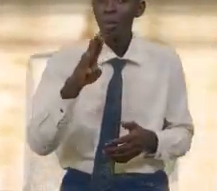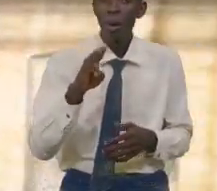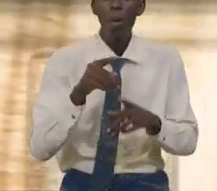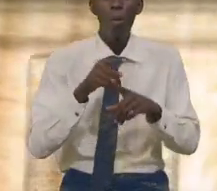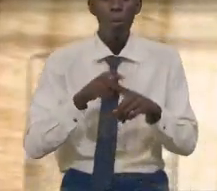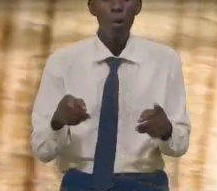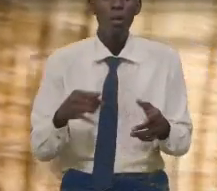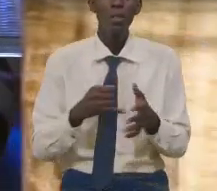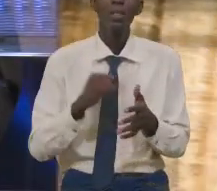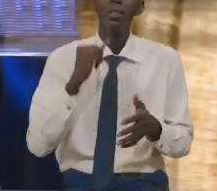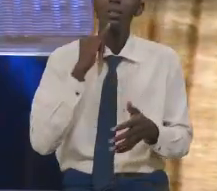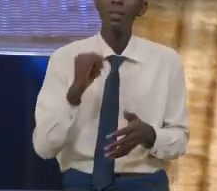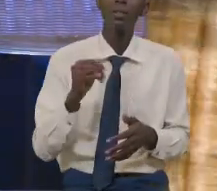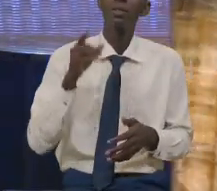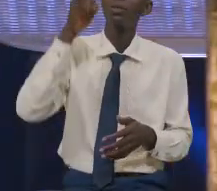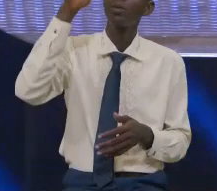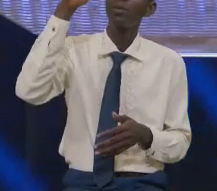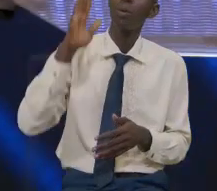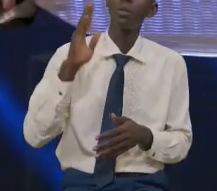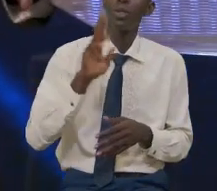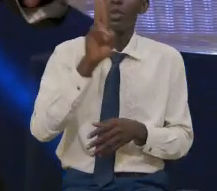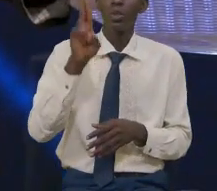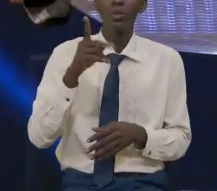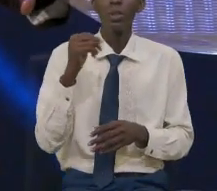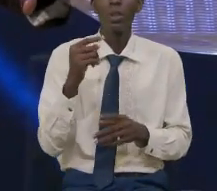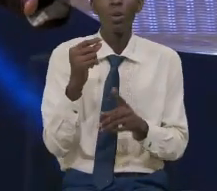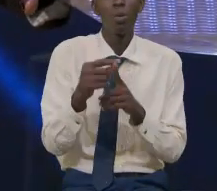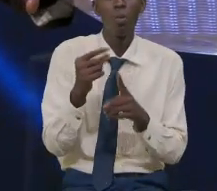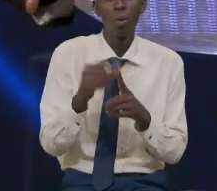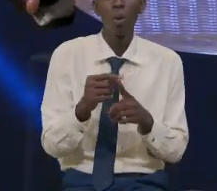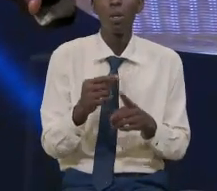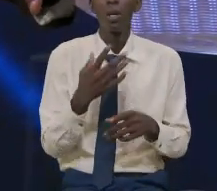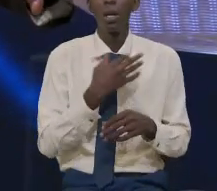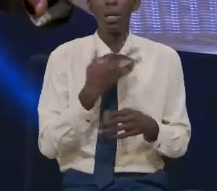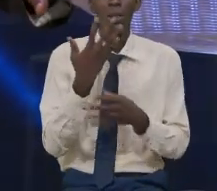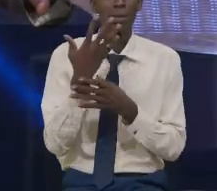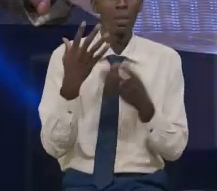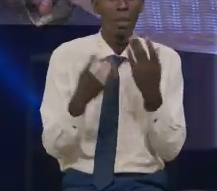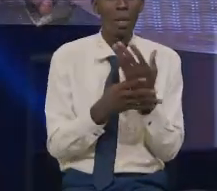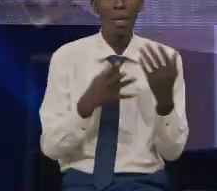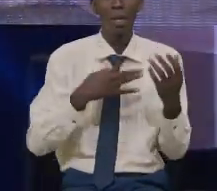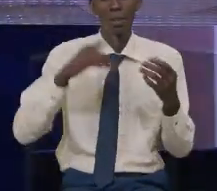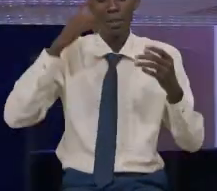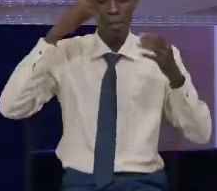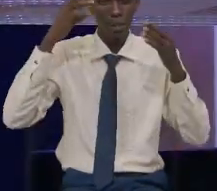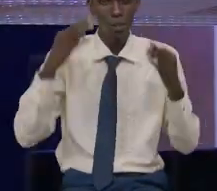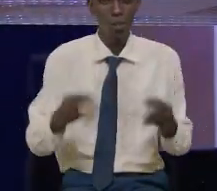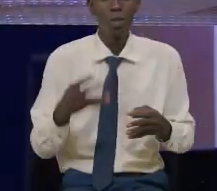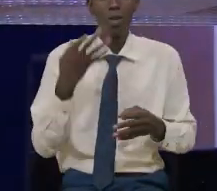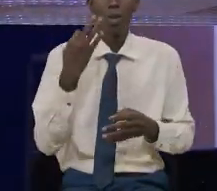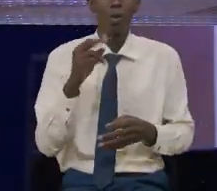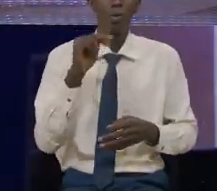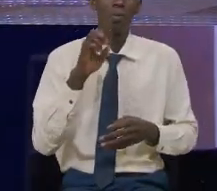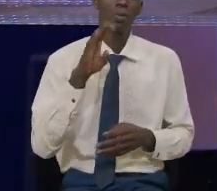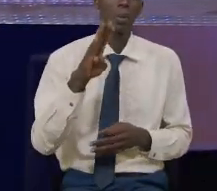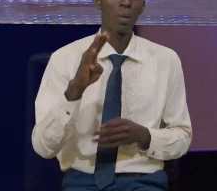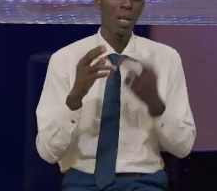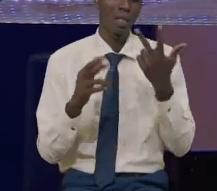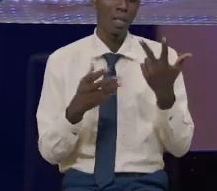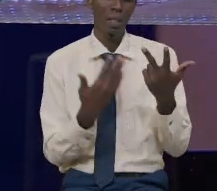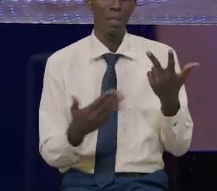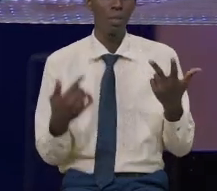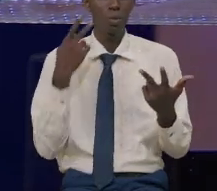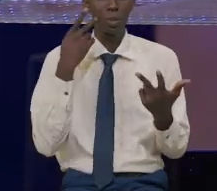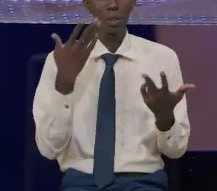the voice and the utterance and the hand and the decision of Nebuchadnezzar. Three things we're looking at.